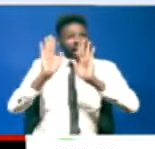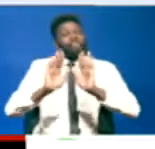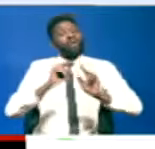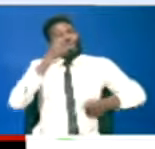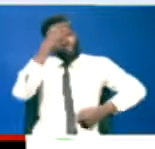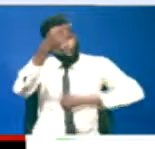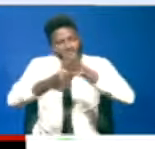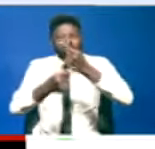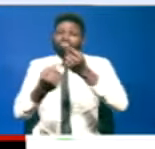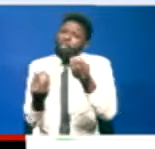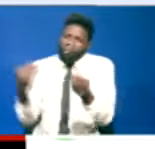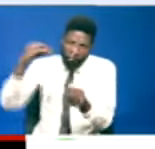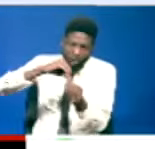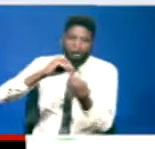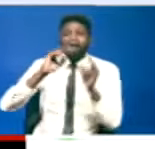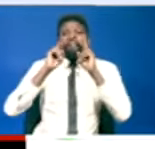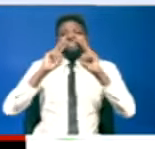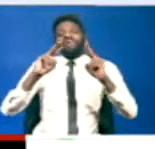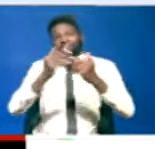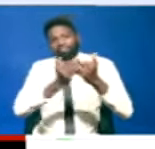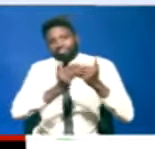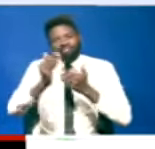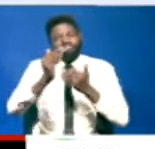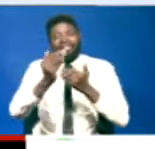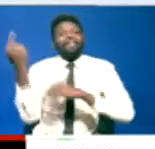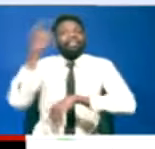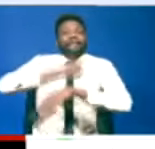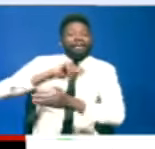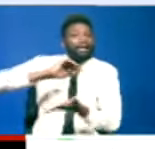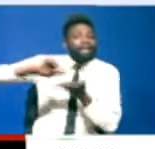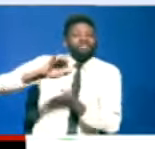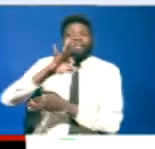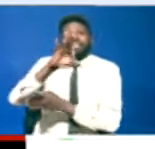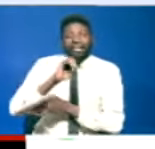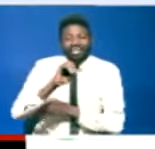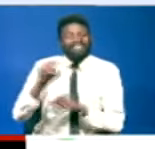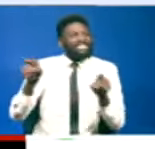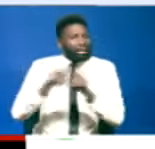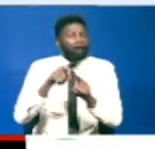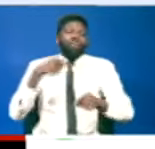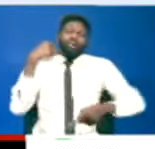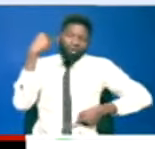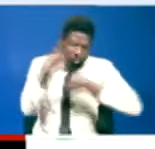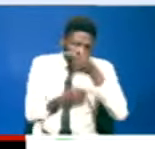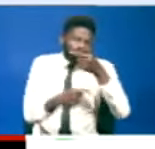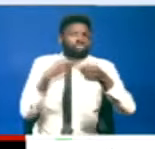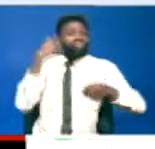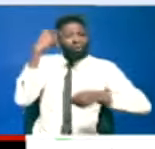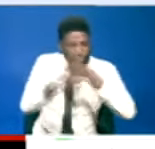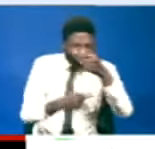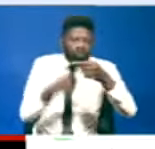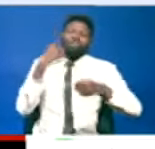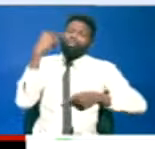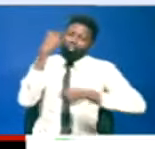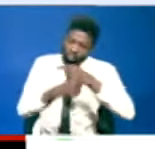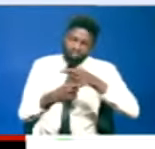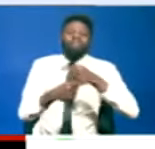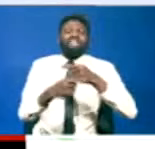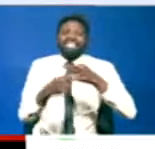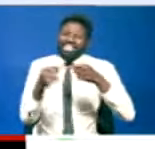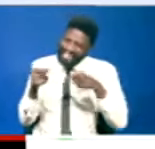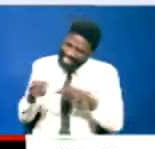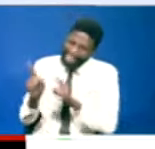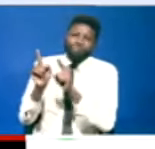peaceful in the remaining 30 days, and he will continually and continuously continue